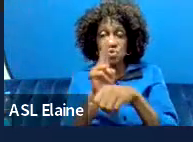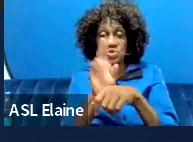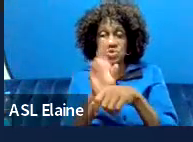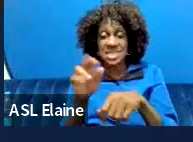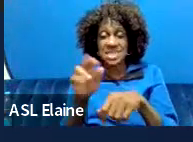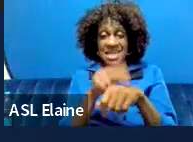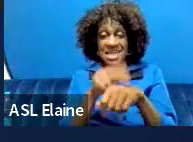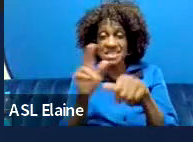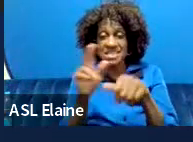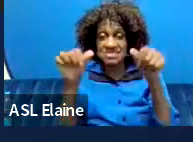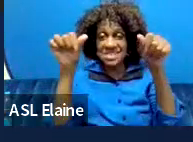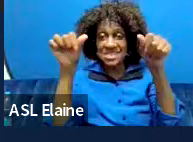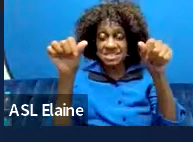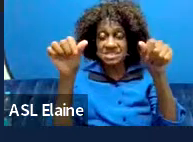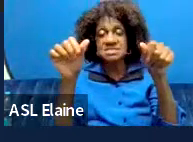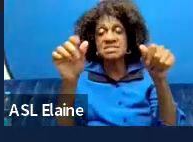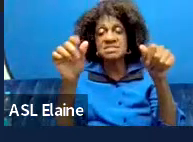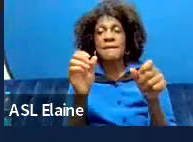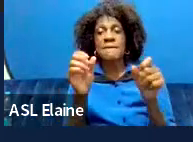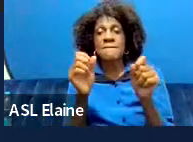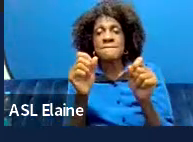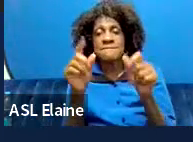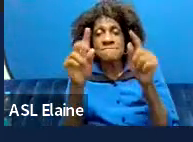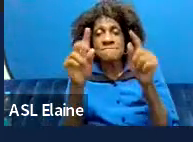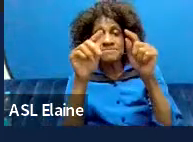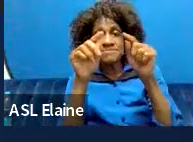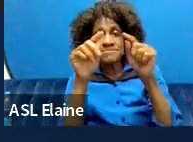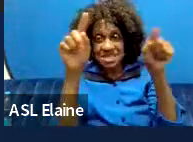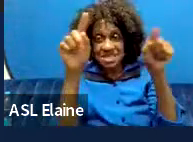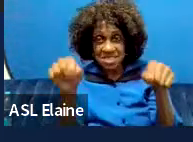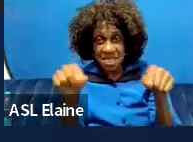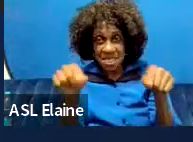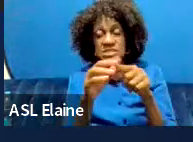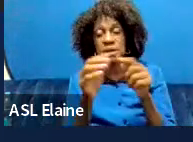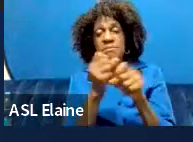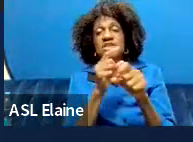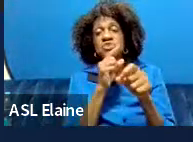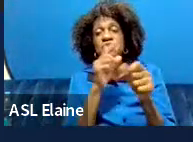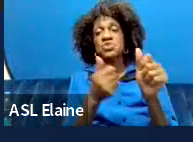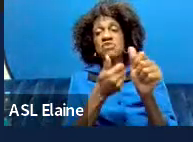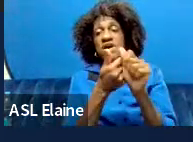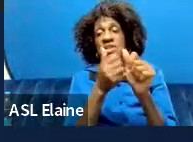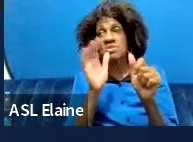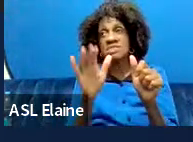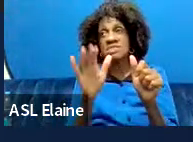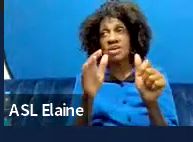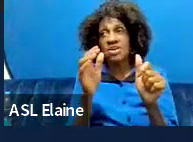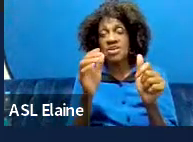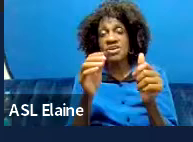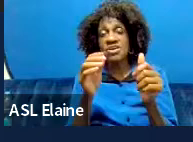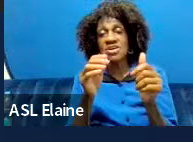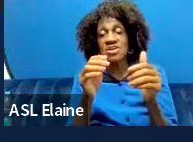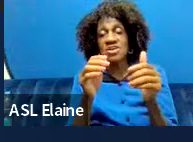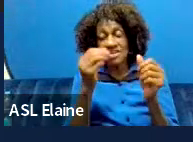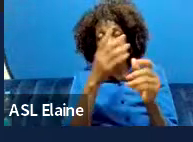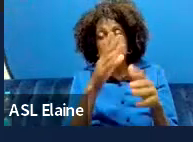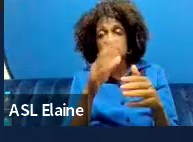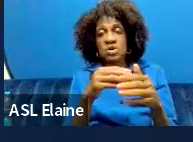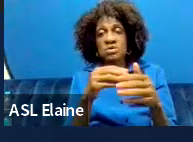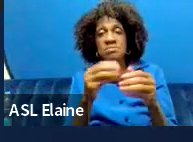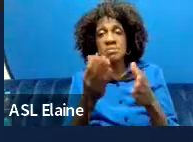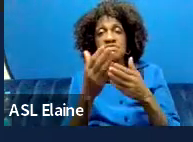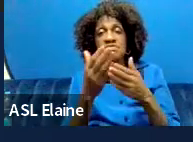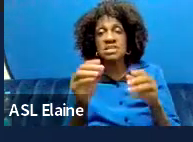signs, I urge you to make sure that you follow some of their guidance on providing a clear space at the